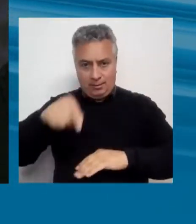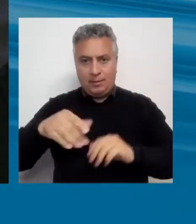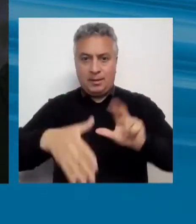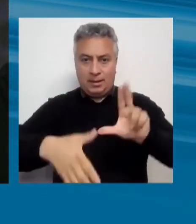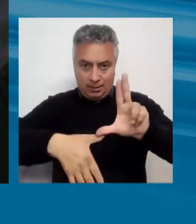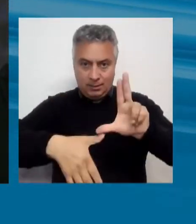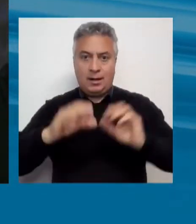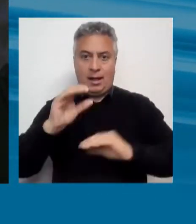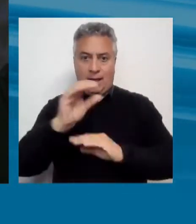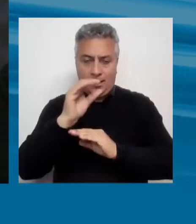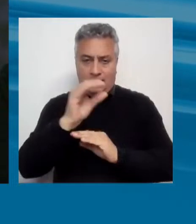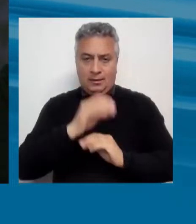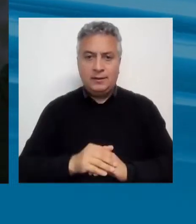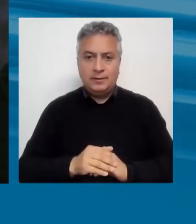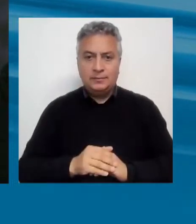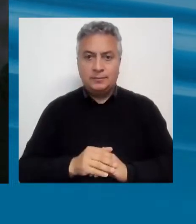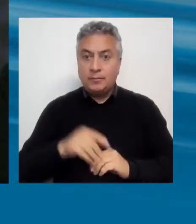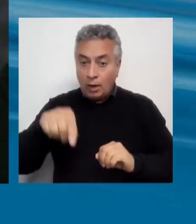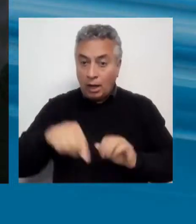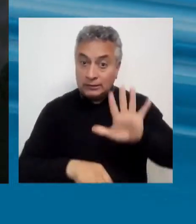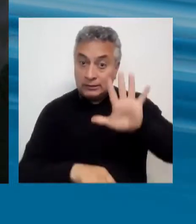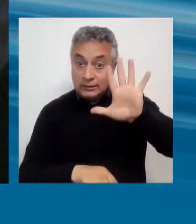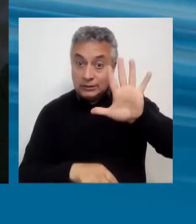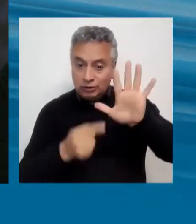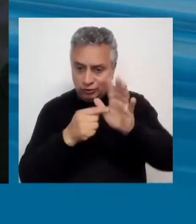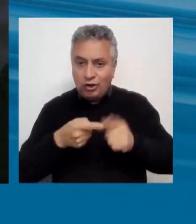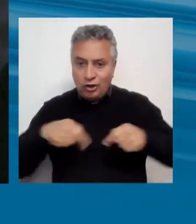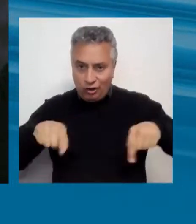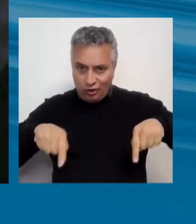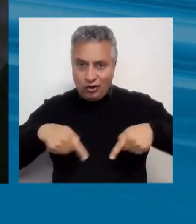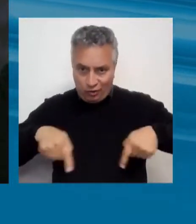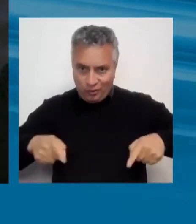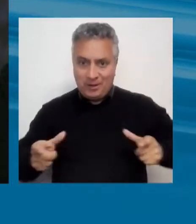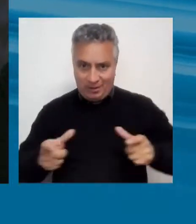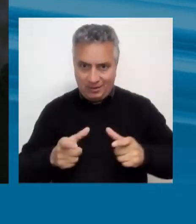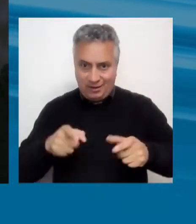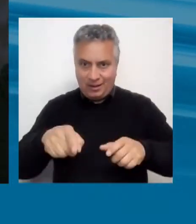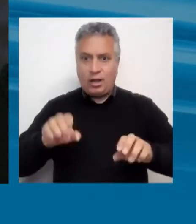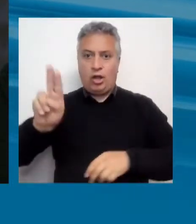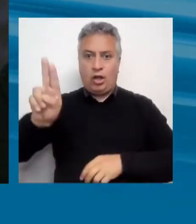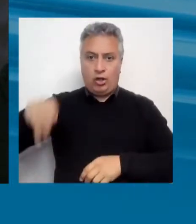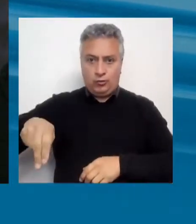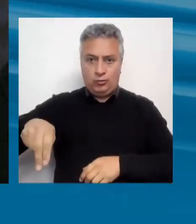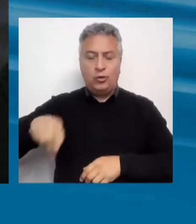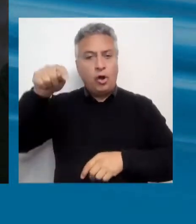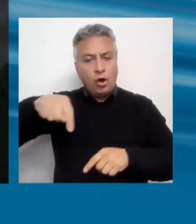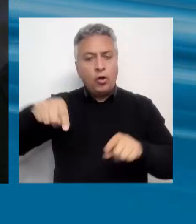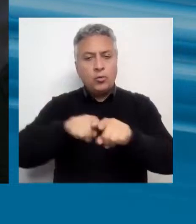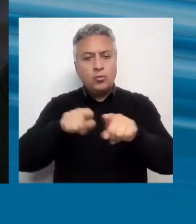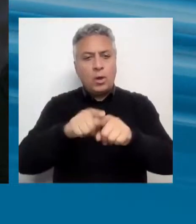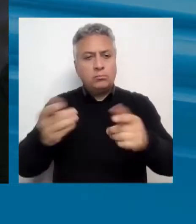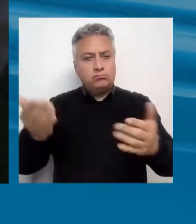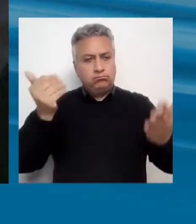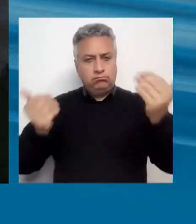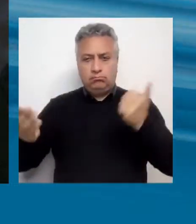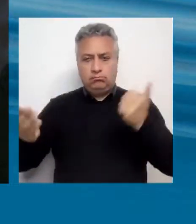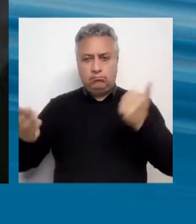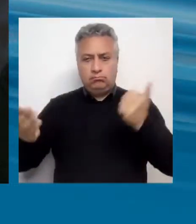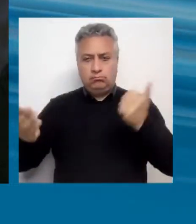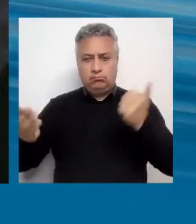it is part of one of the 5 UN regional committees. And today we are called